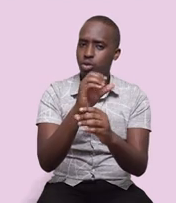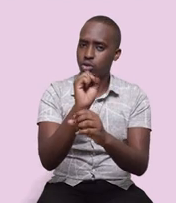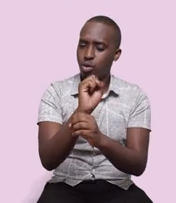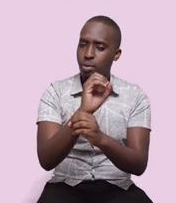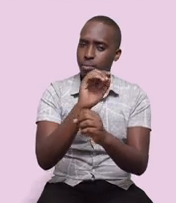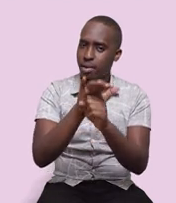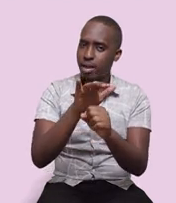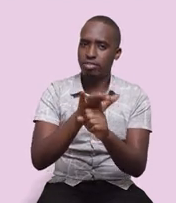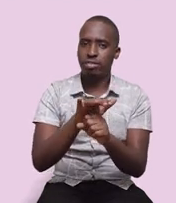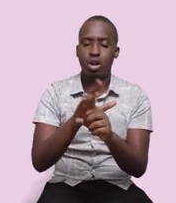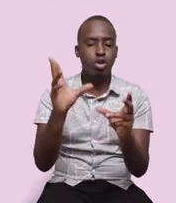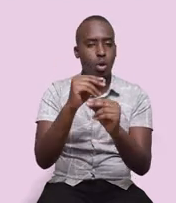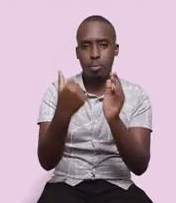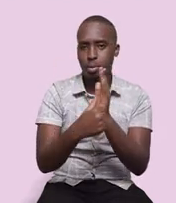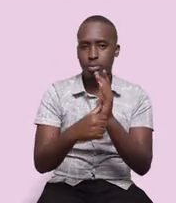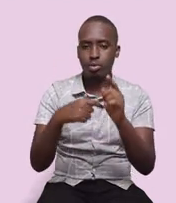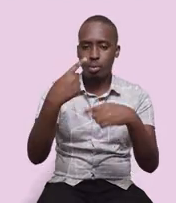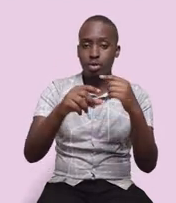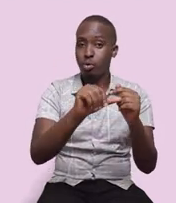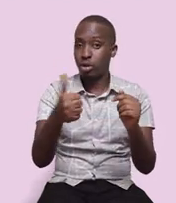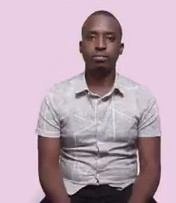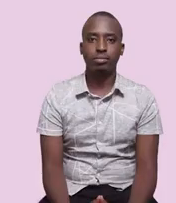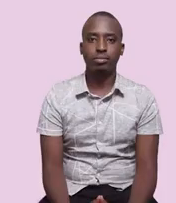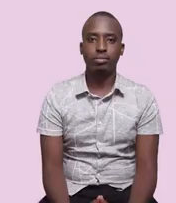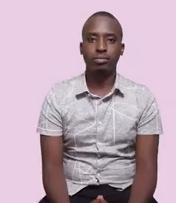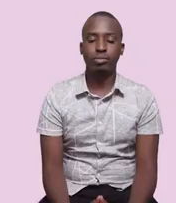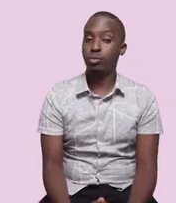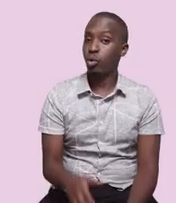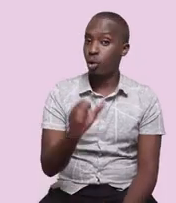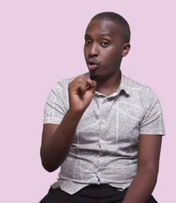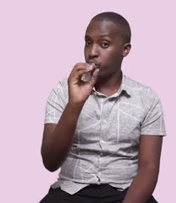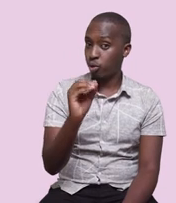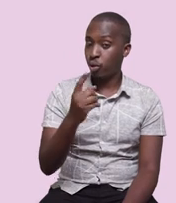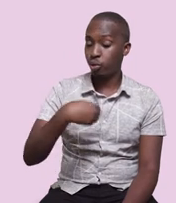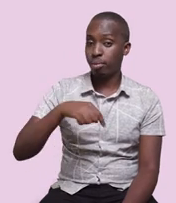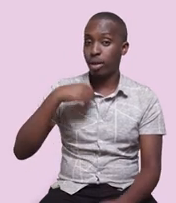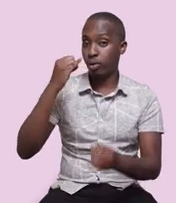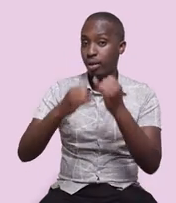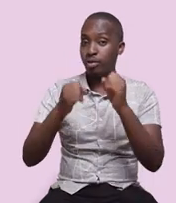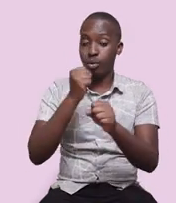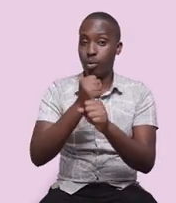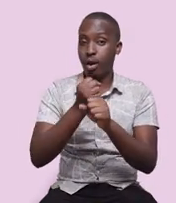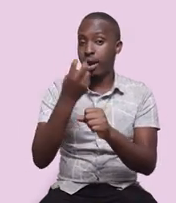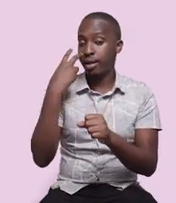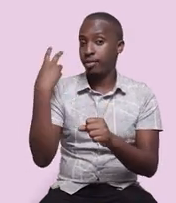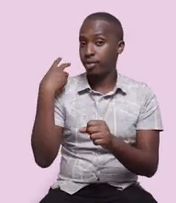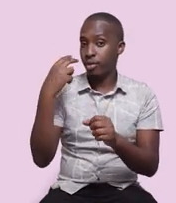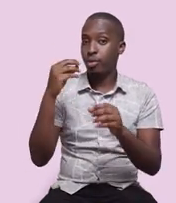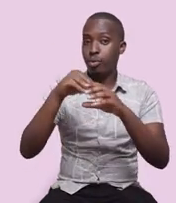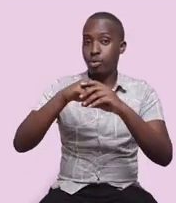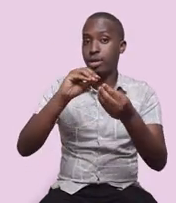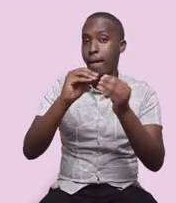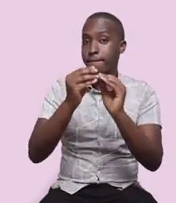There is no problem. We can move to next step. So, we are done with the review of the number